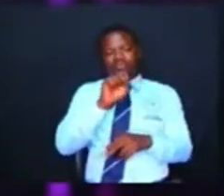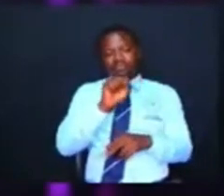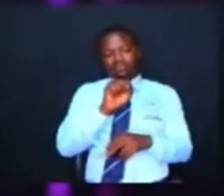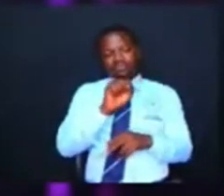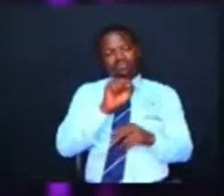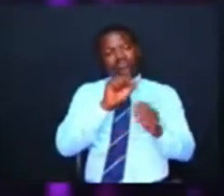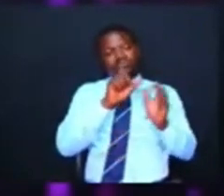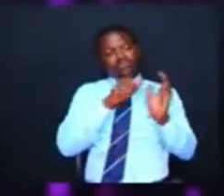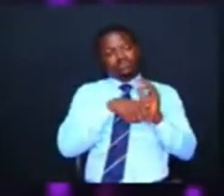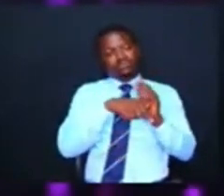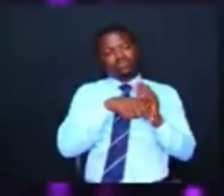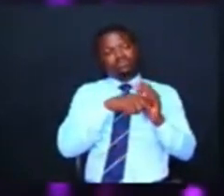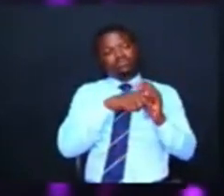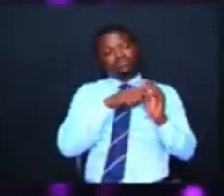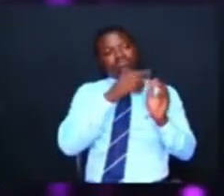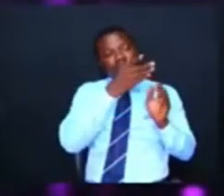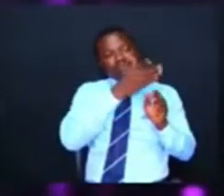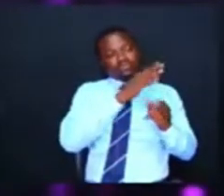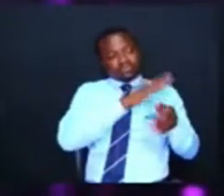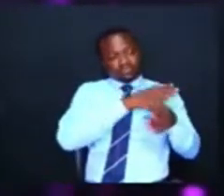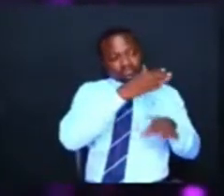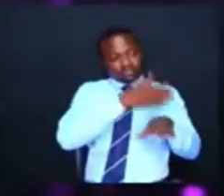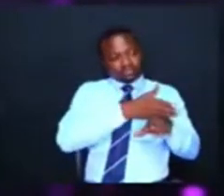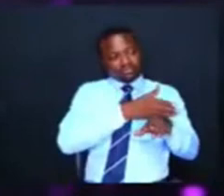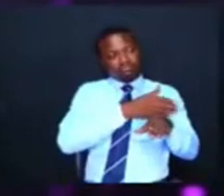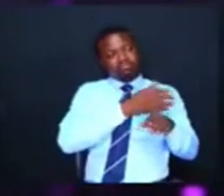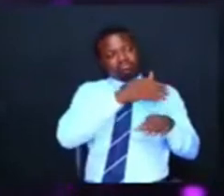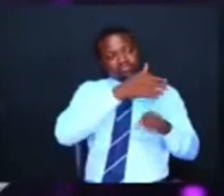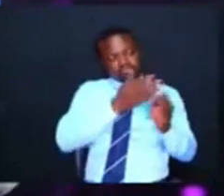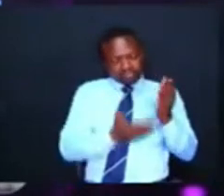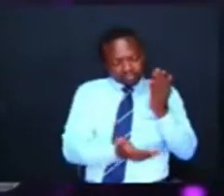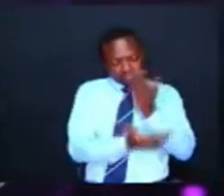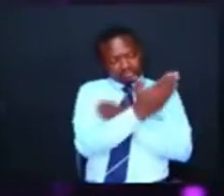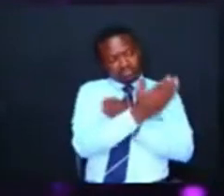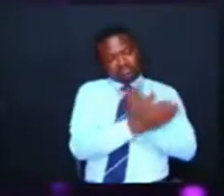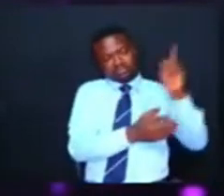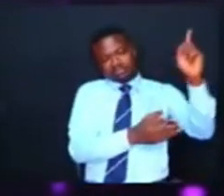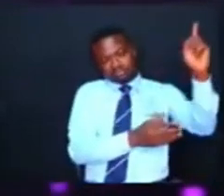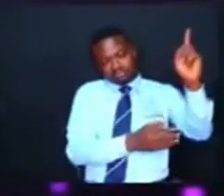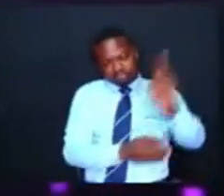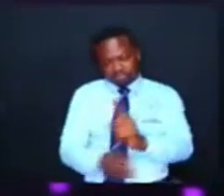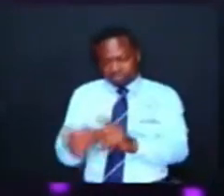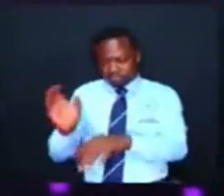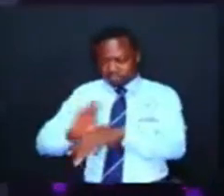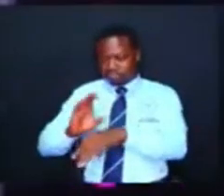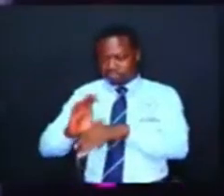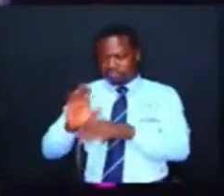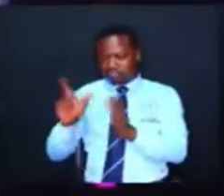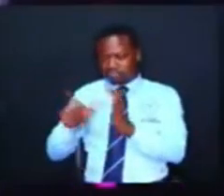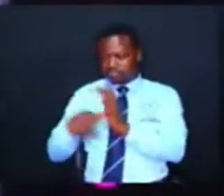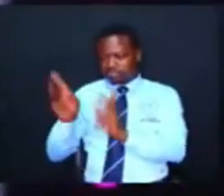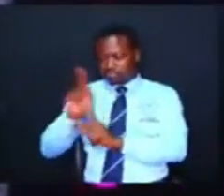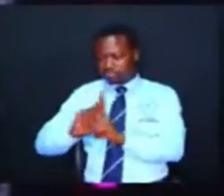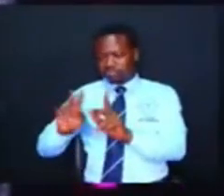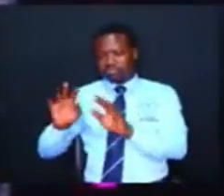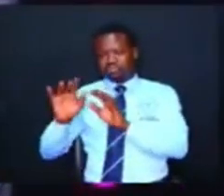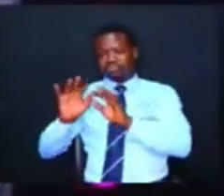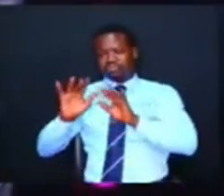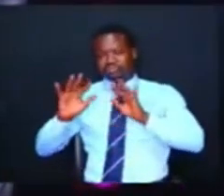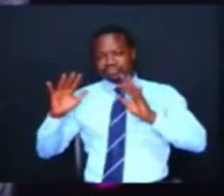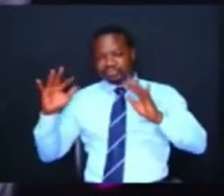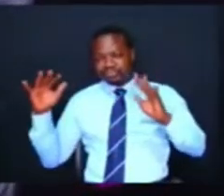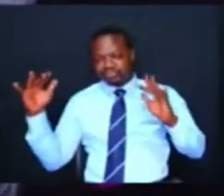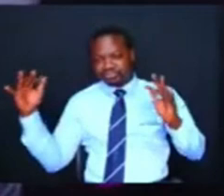to hear him at the temple. And so debiara no na ochechire asori fie ho awia na anadwo wa firi